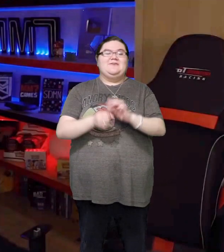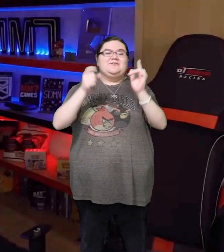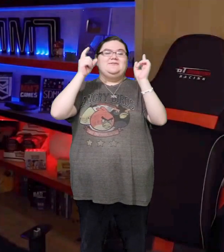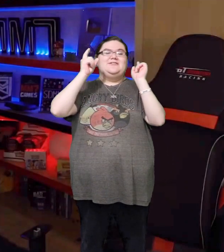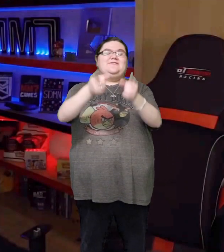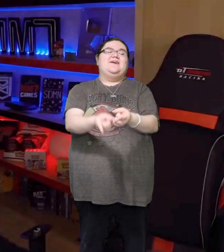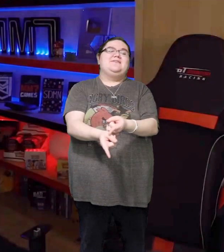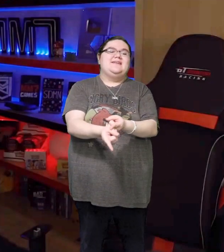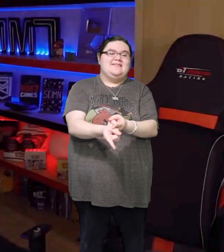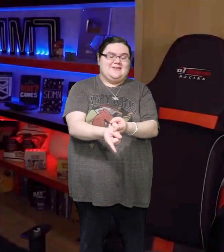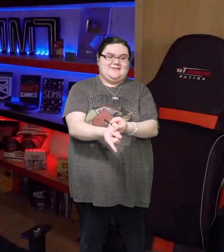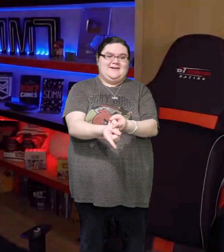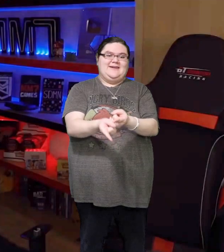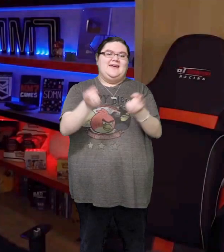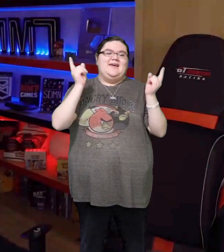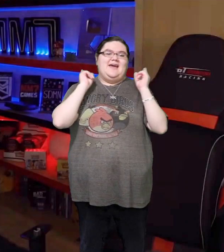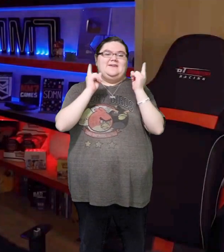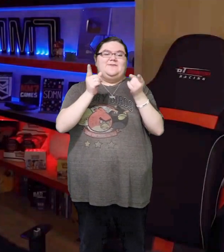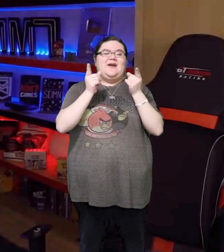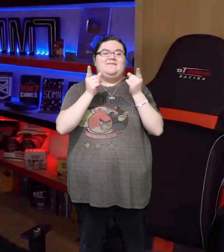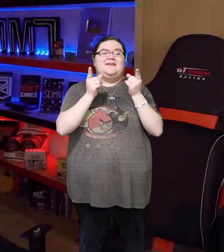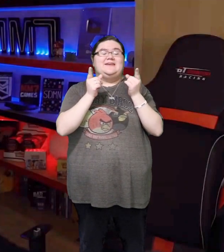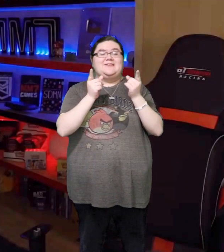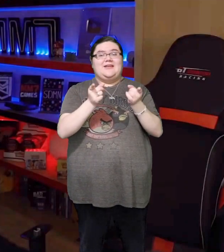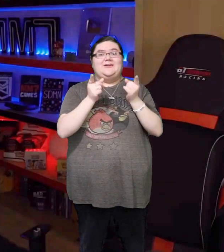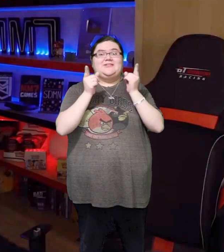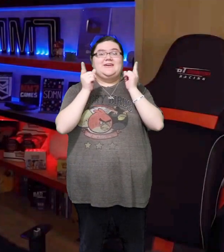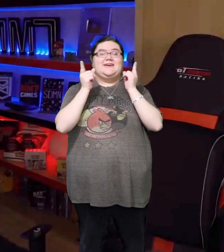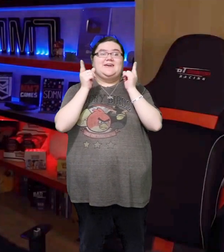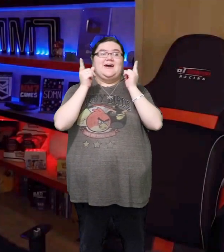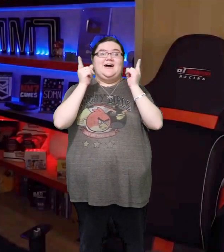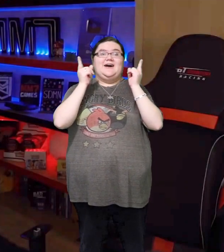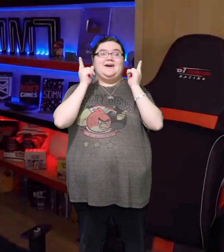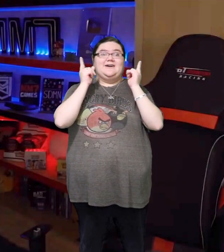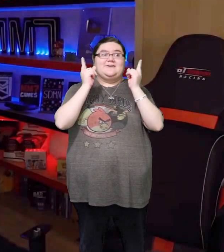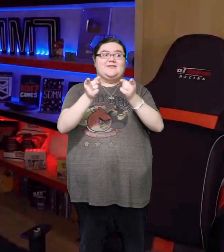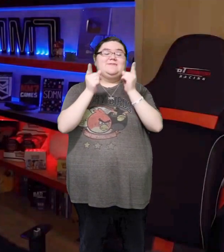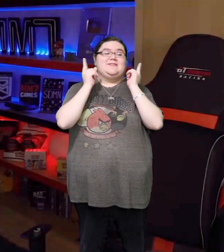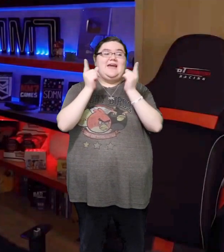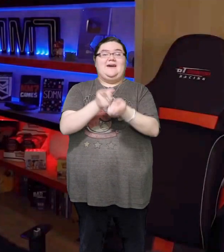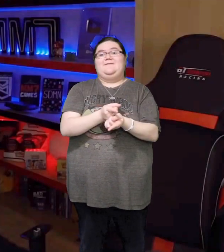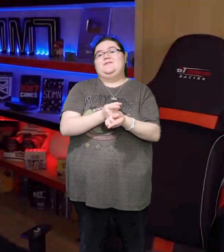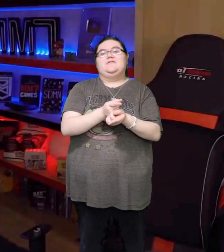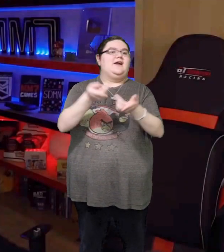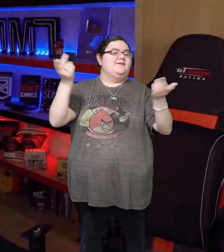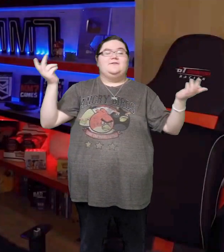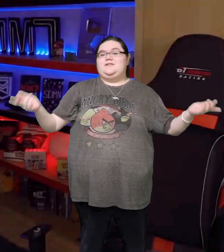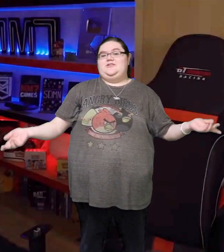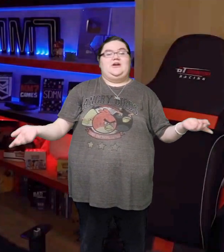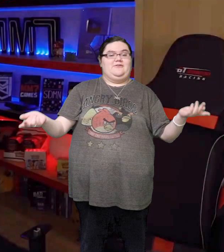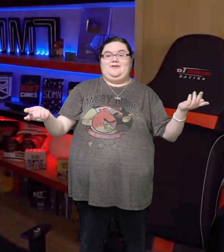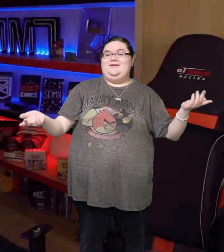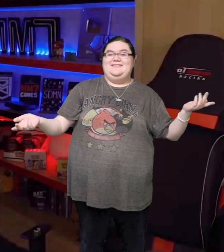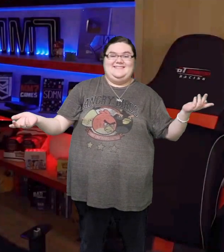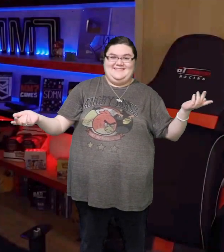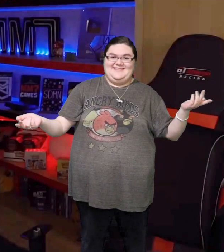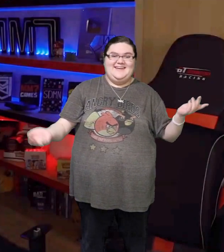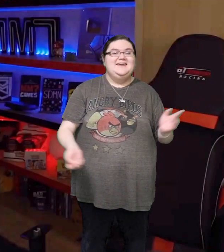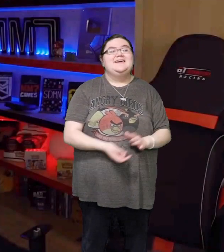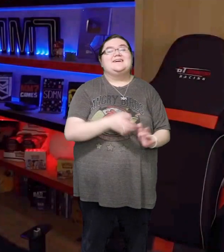yeah, let me know which one was your favorite in this one, and if you have any nostalgic Christmassy adverts, or adverts in